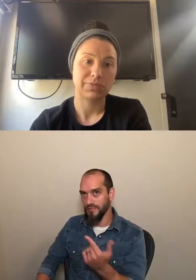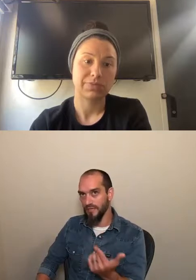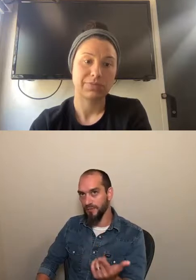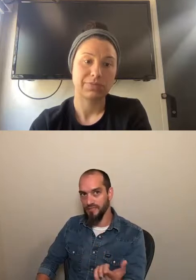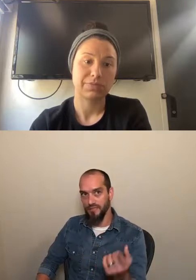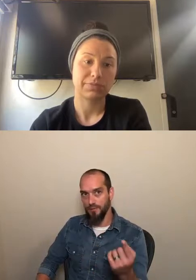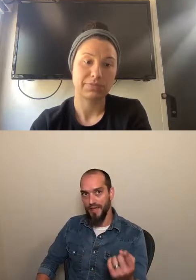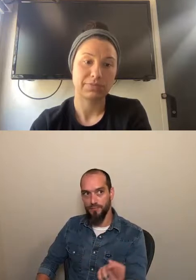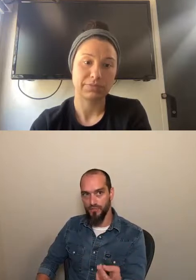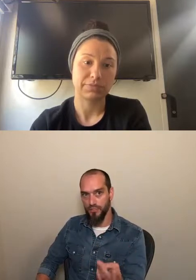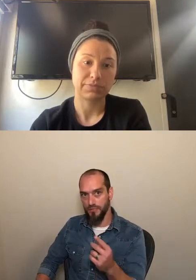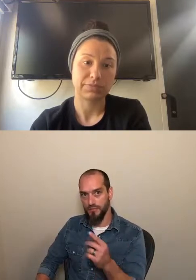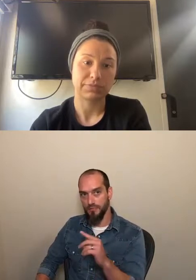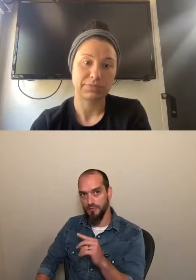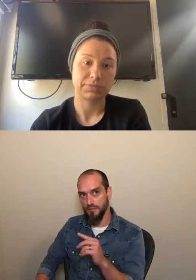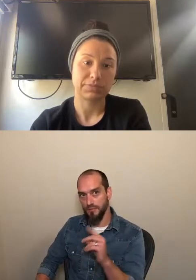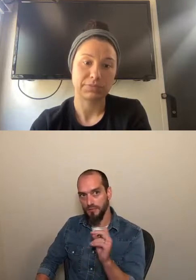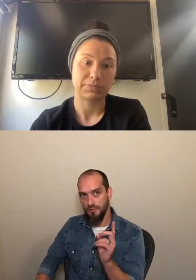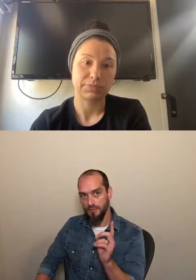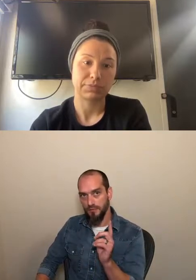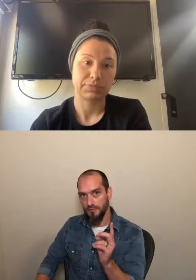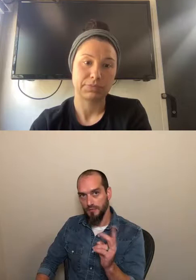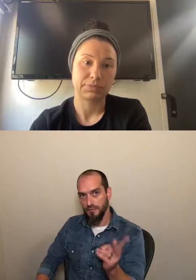I would say Penicillium aspergillus,